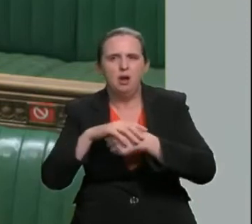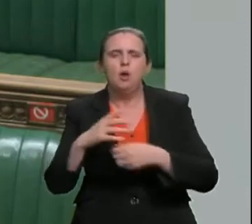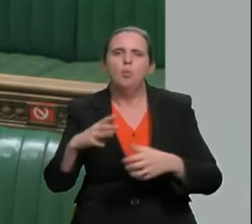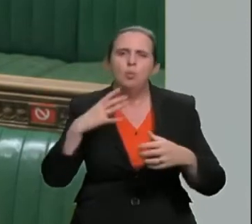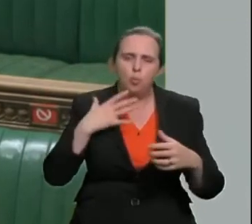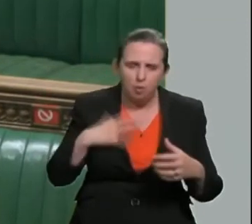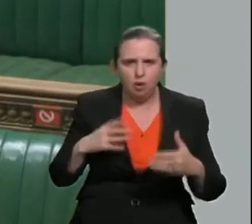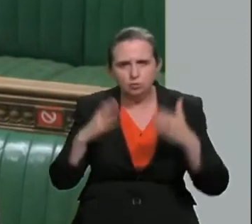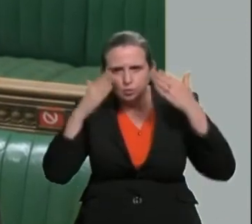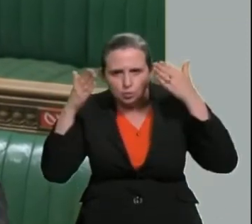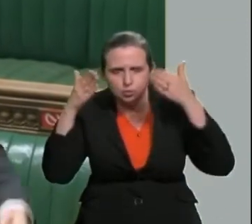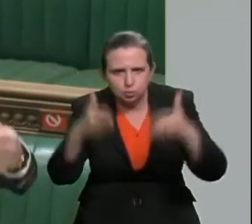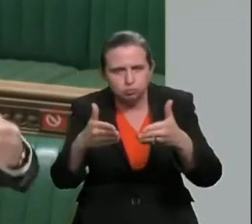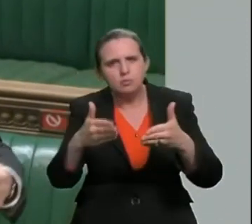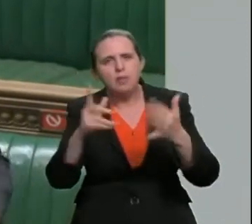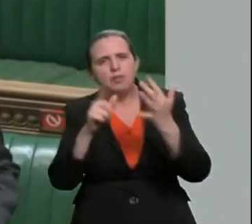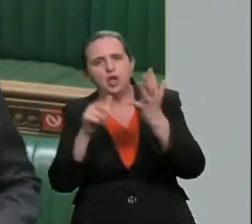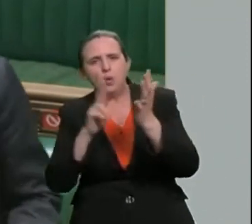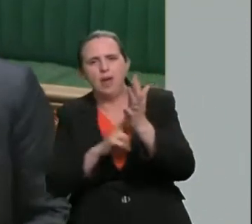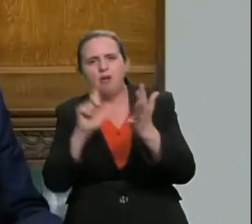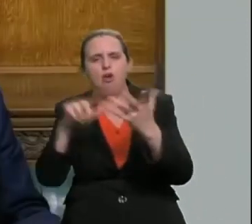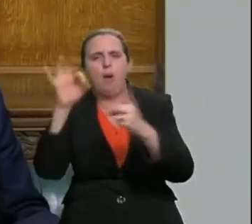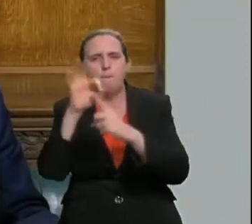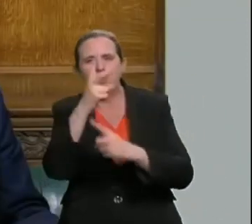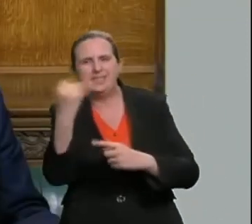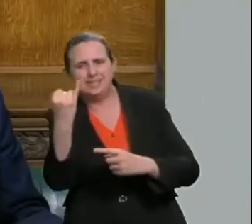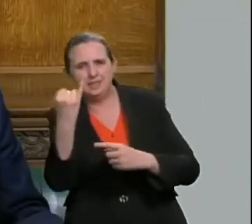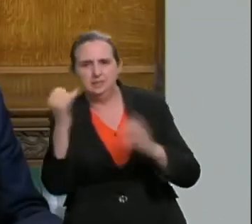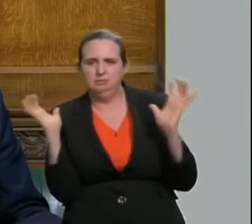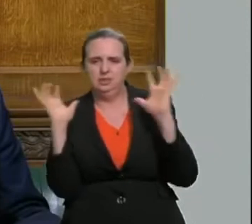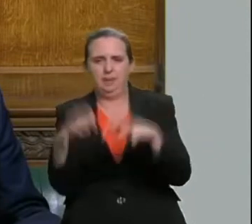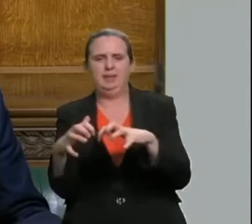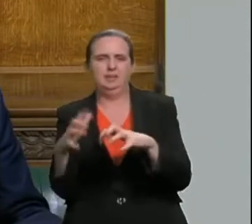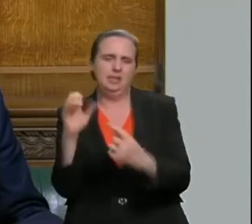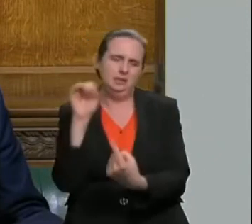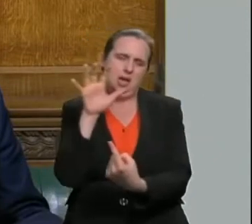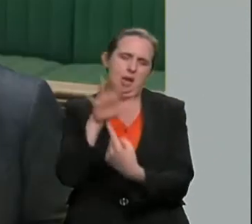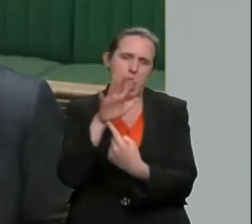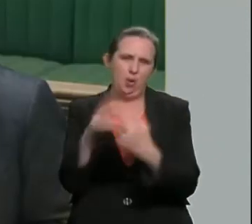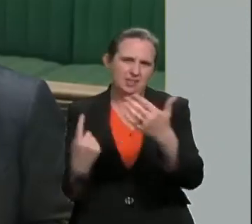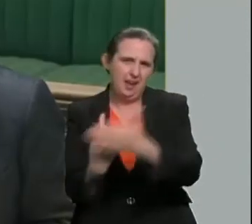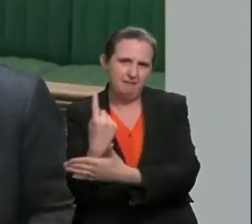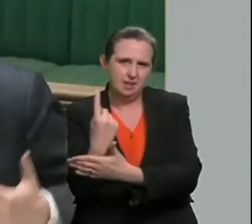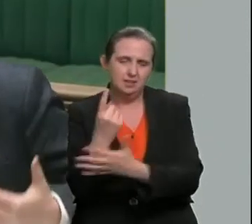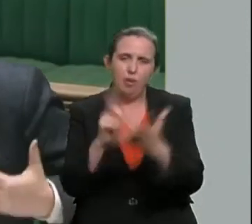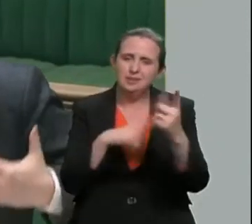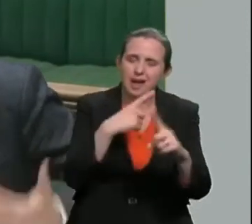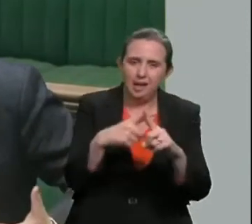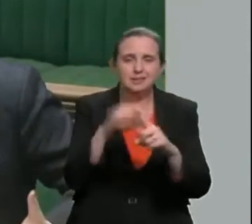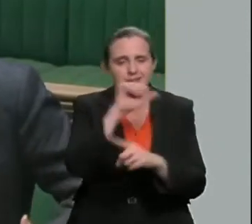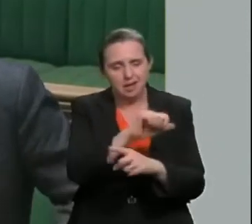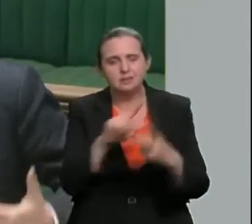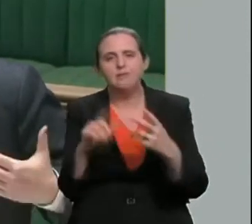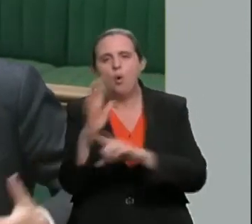UN COP26 summit, to be a landmark event, not just for tackling climate change, but also in biodiversity. And I think it's